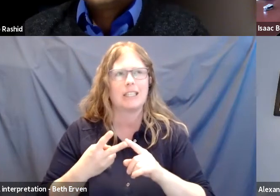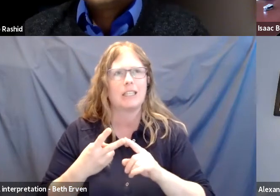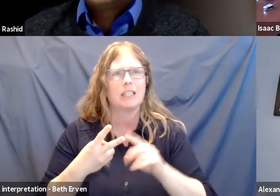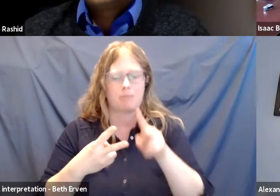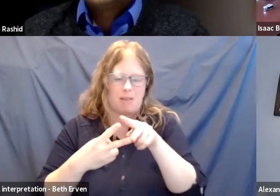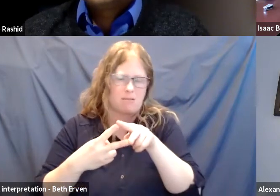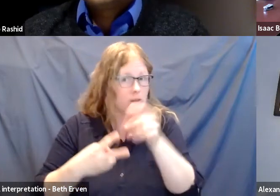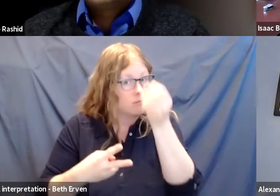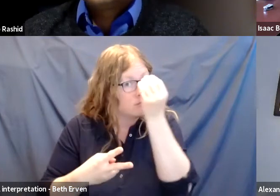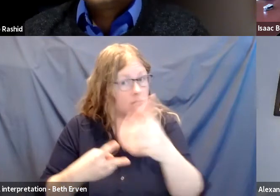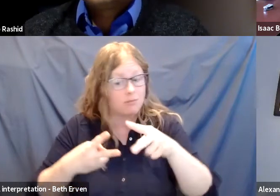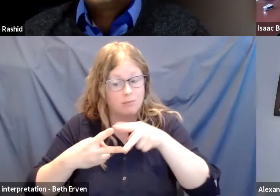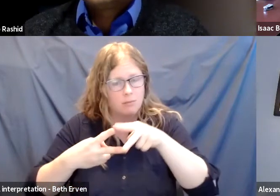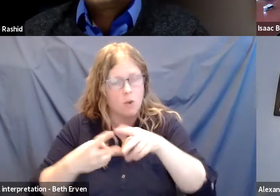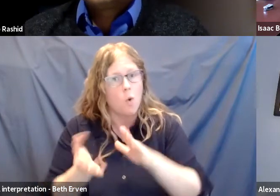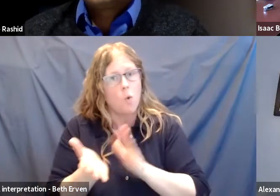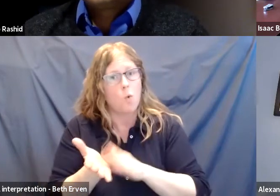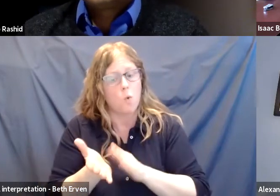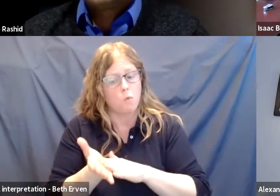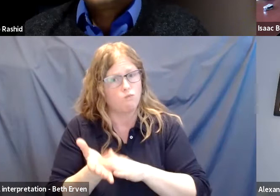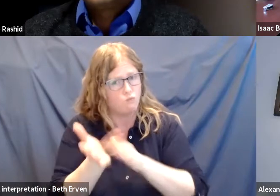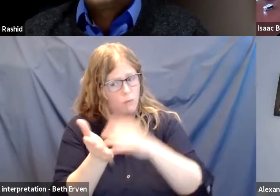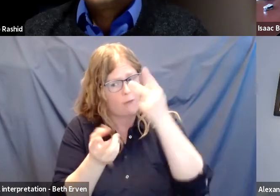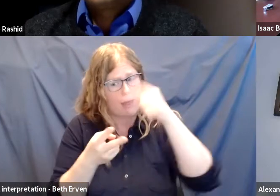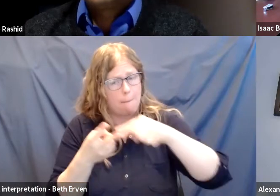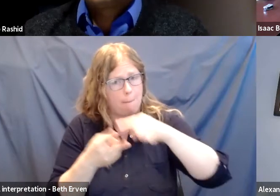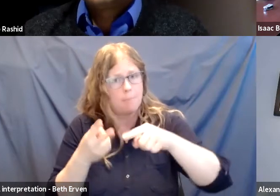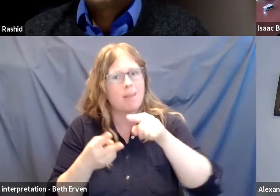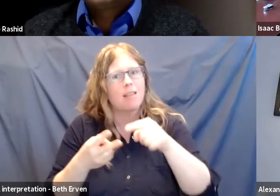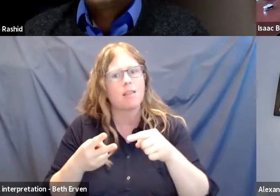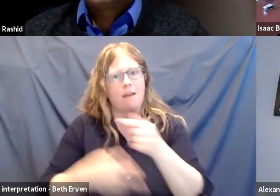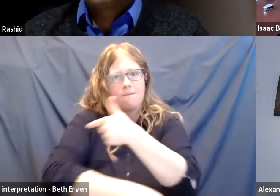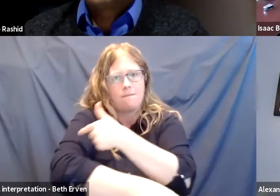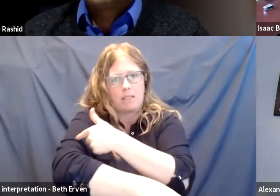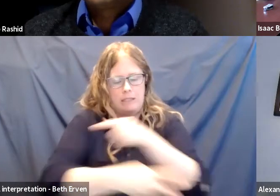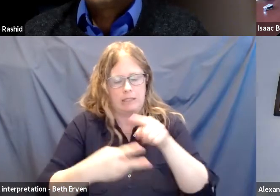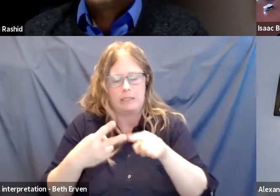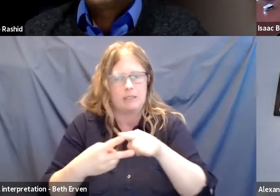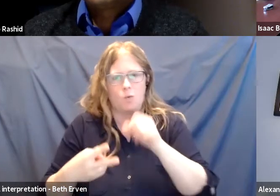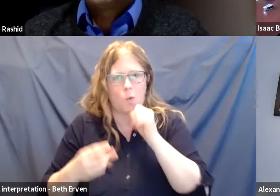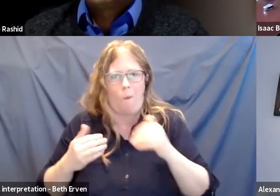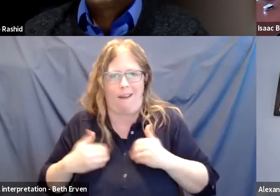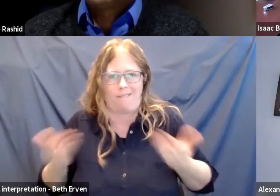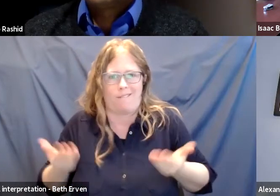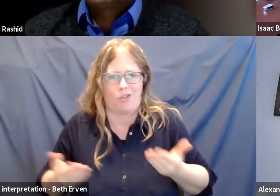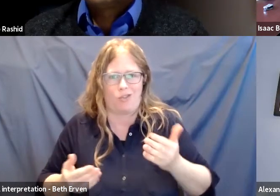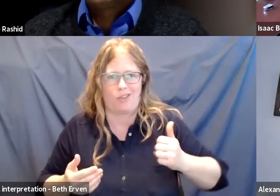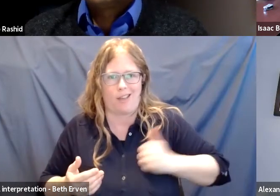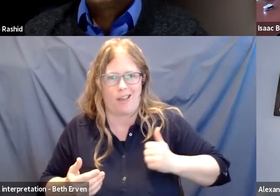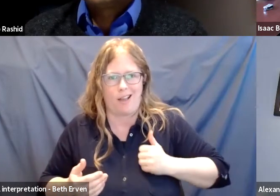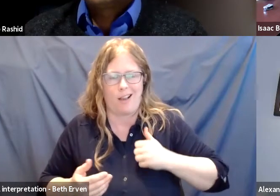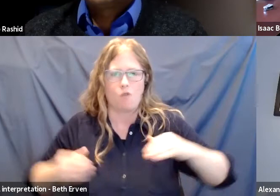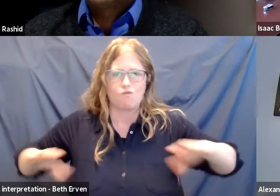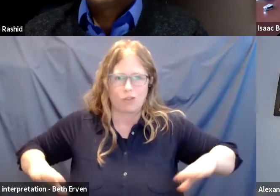into context. Again, kudos, credit where credit's due, but they're using vaccines that we don't have access to in Canada. We're not using like the Chinese or the Russian